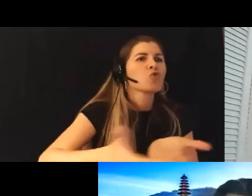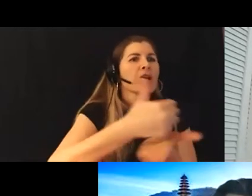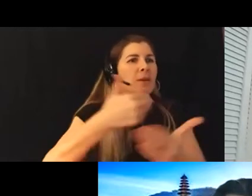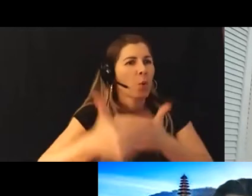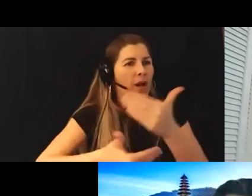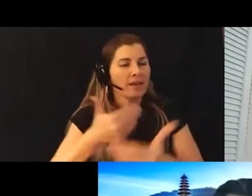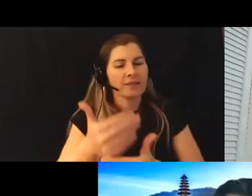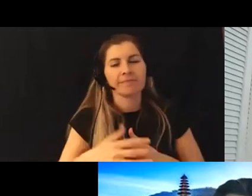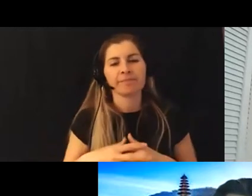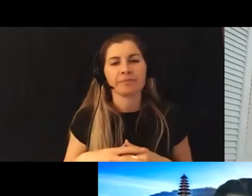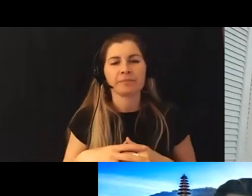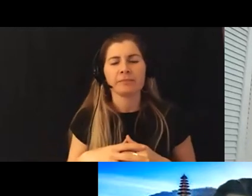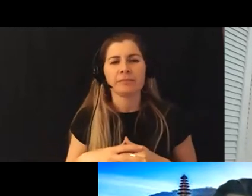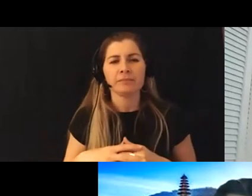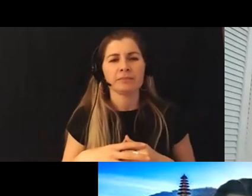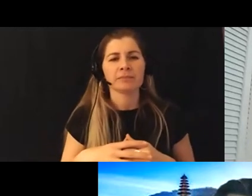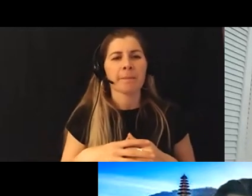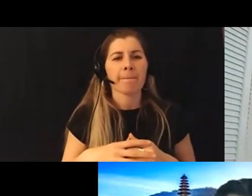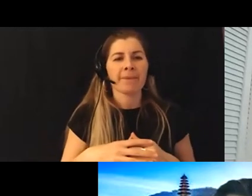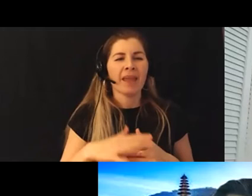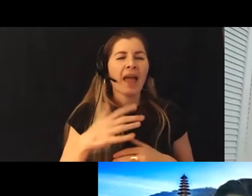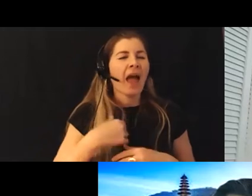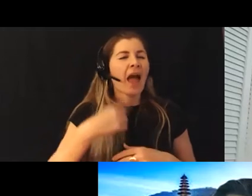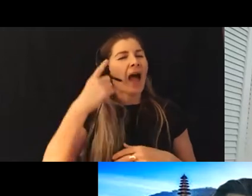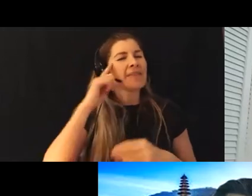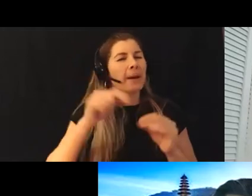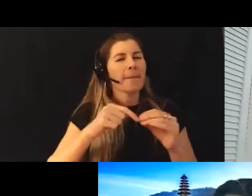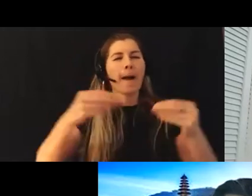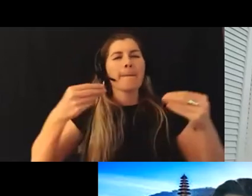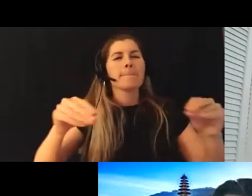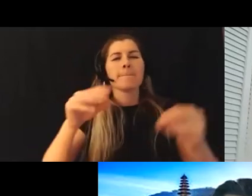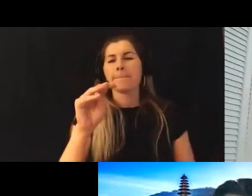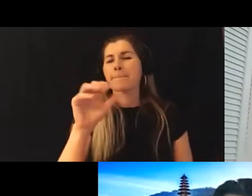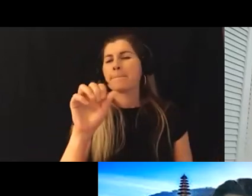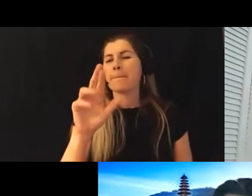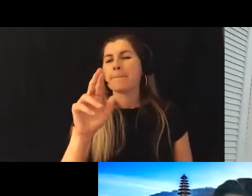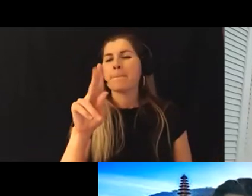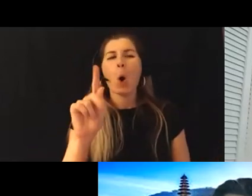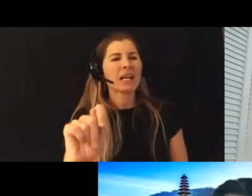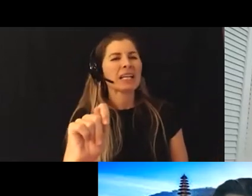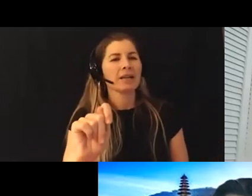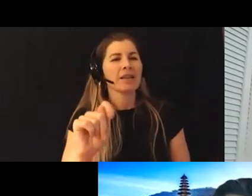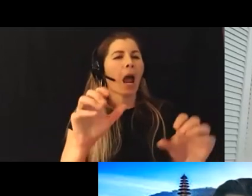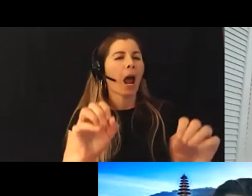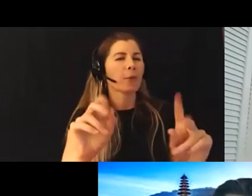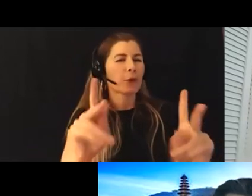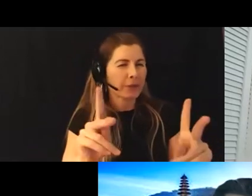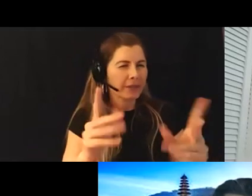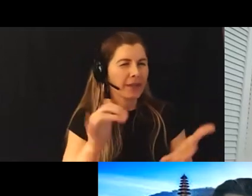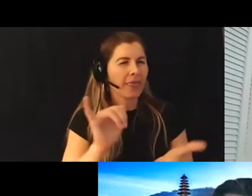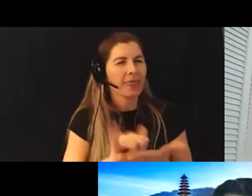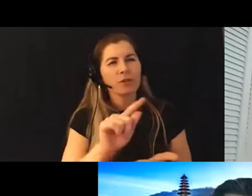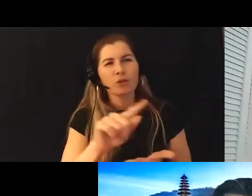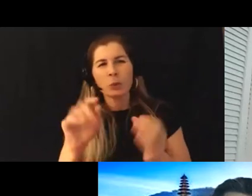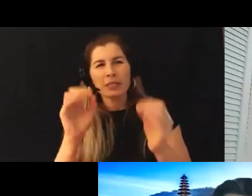about, I keep thinking about market opportunities. So what are the market opportunities that teaching artists are uniquely